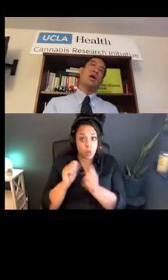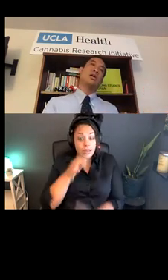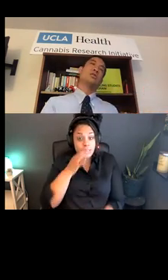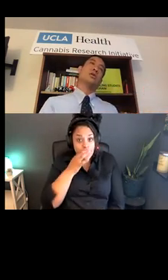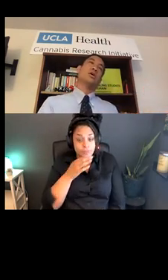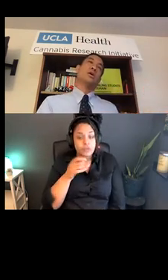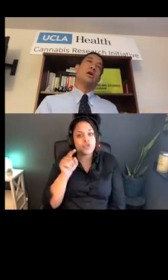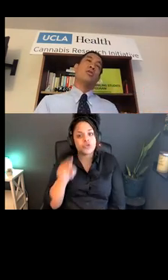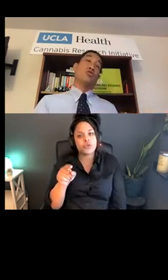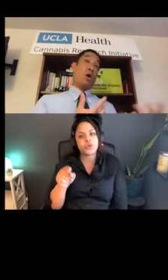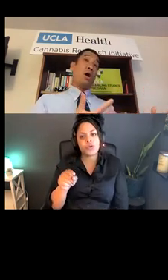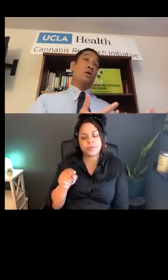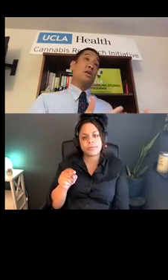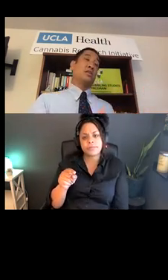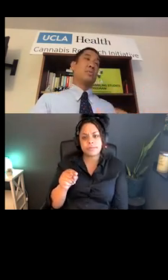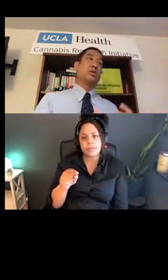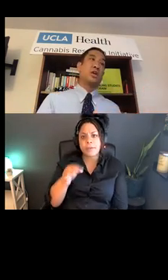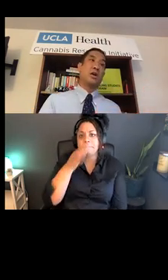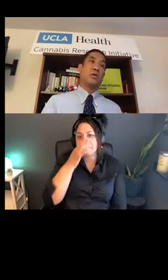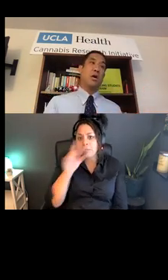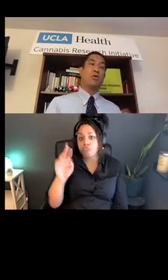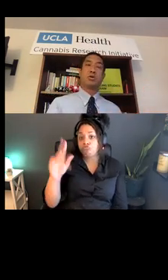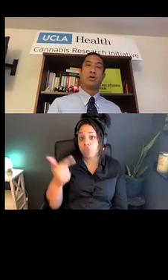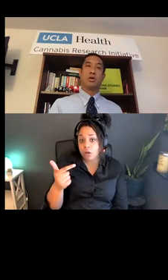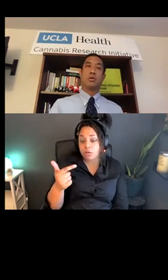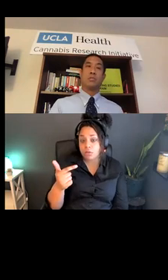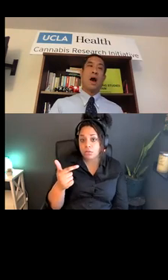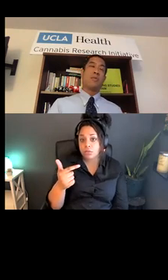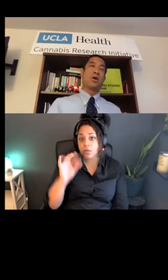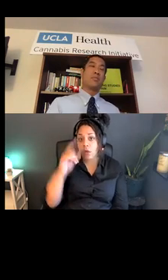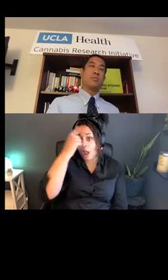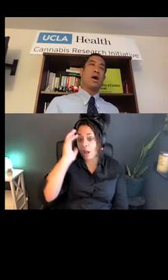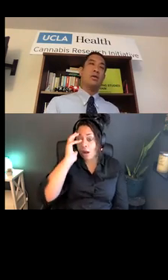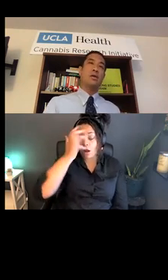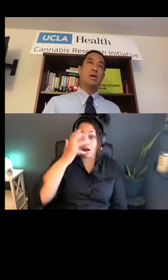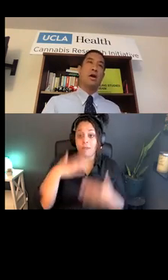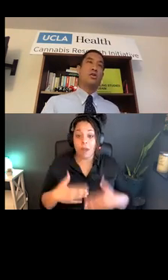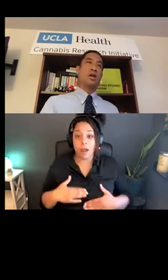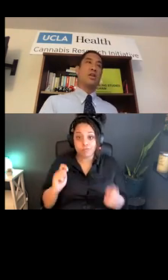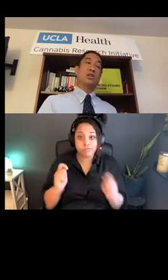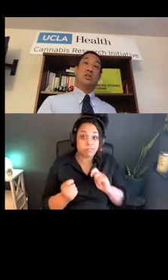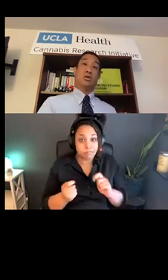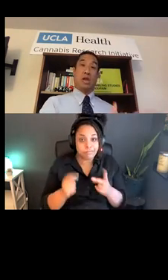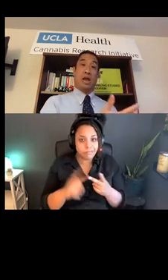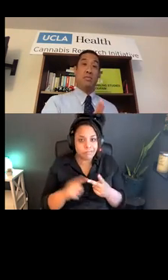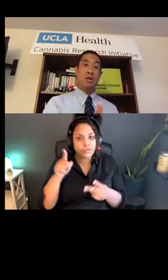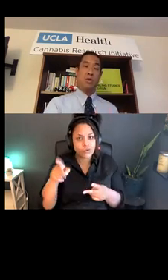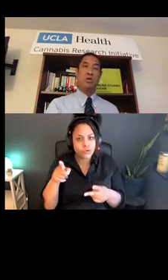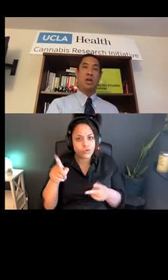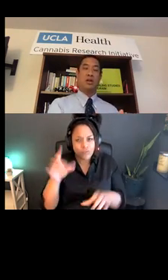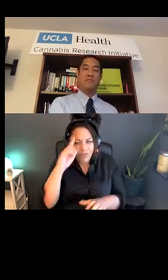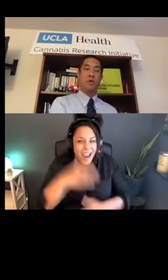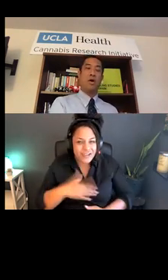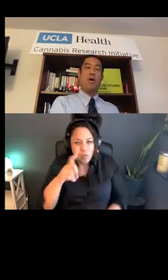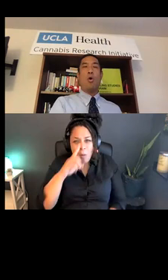it as a drug, as something that just kind of alter your body, brain, and mind? Are you taking it as entertainment? What are you